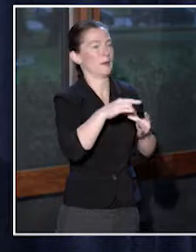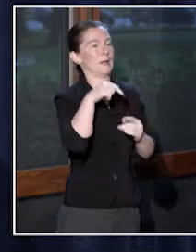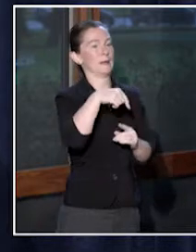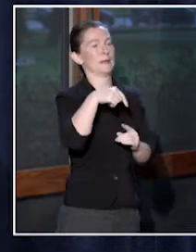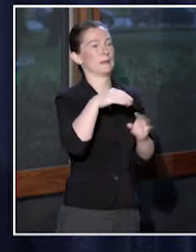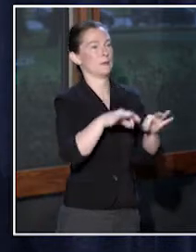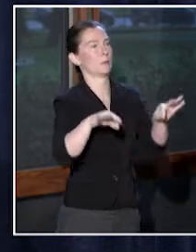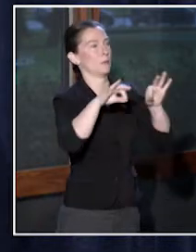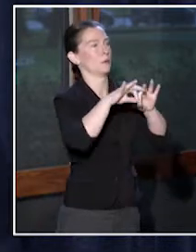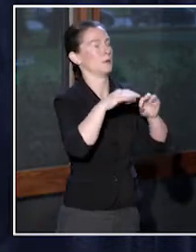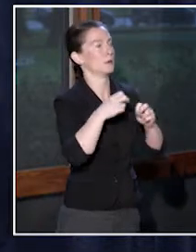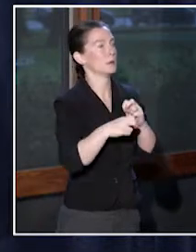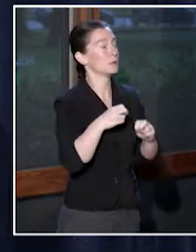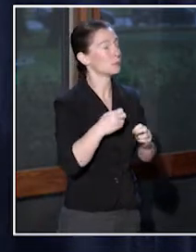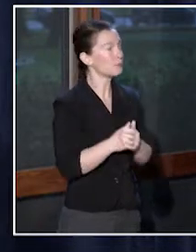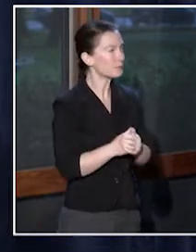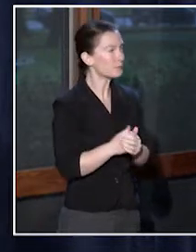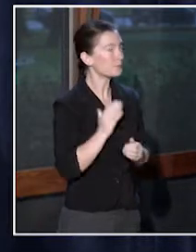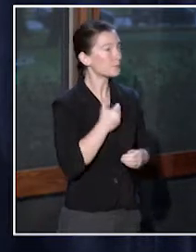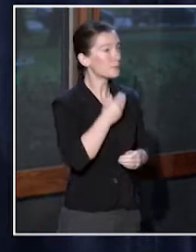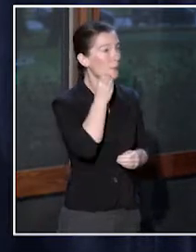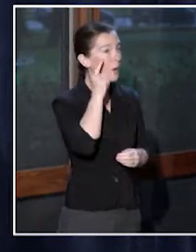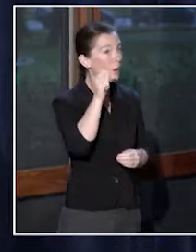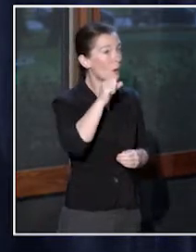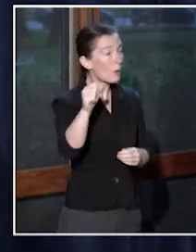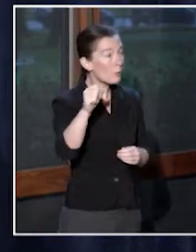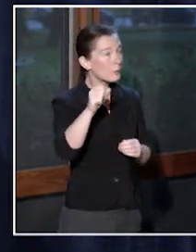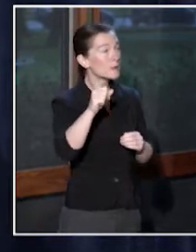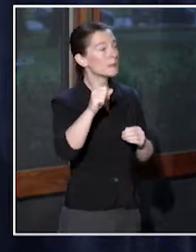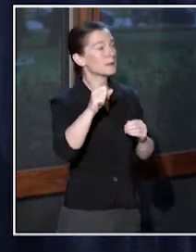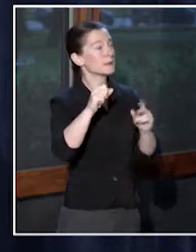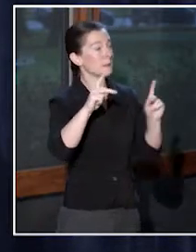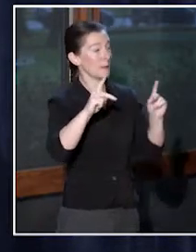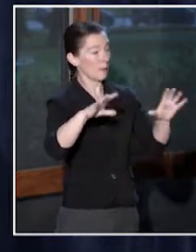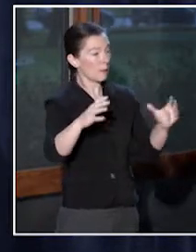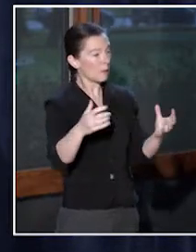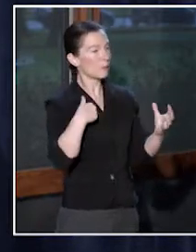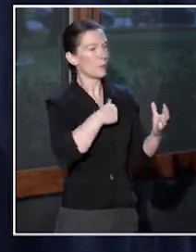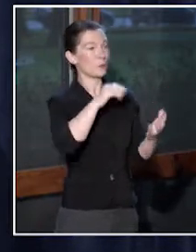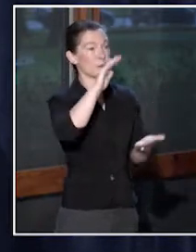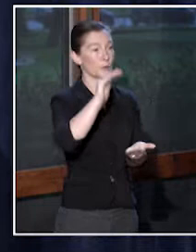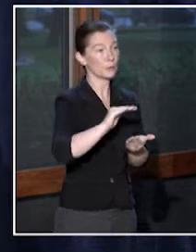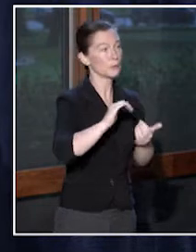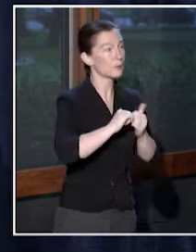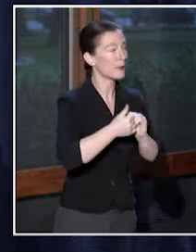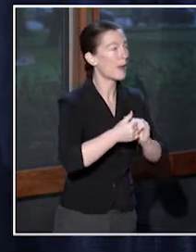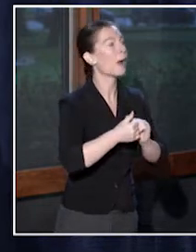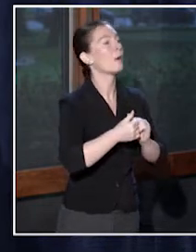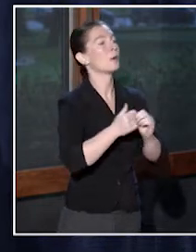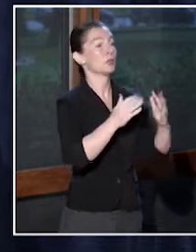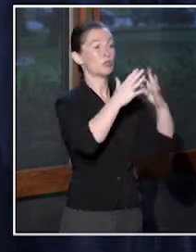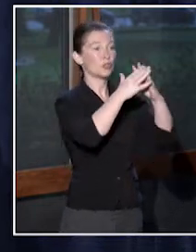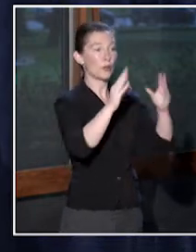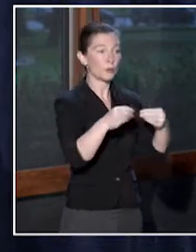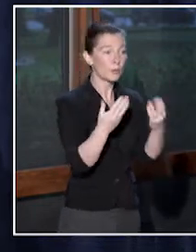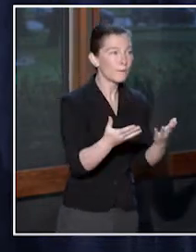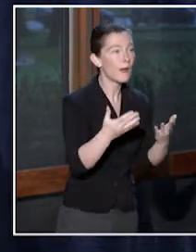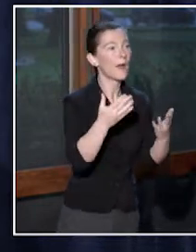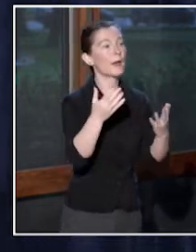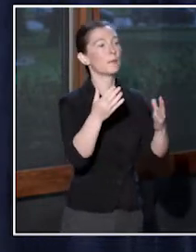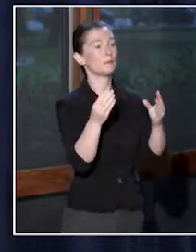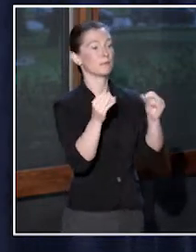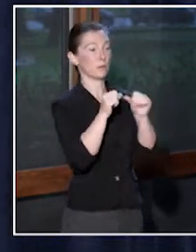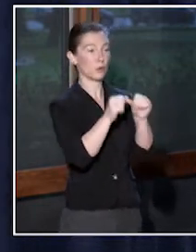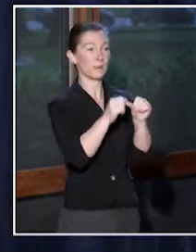unsheltered population by increasing shelter capacity, by placing more people into permanent housing, and by